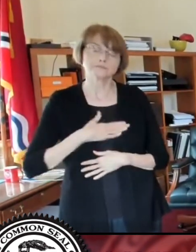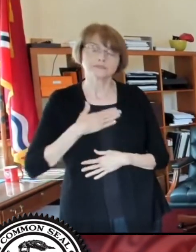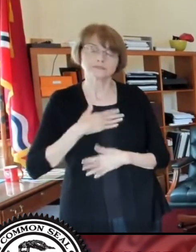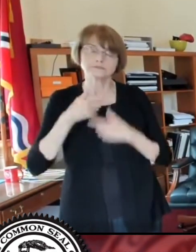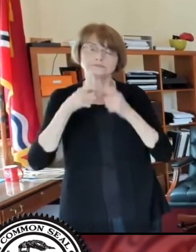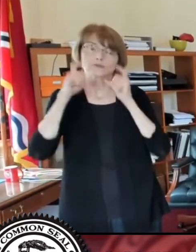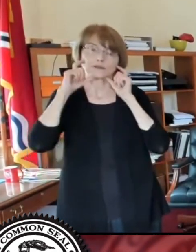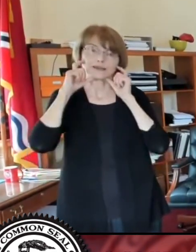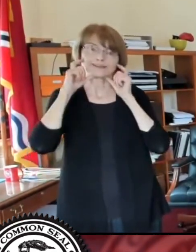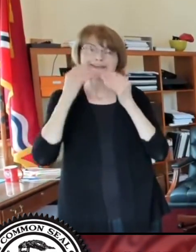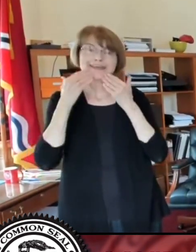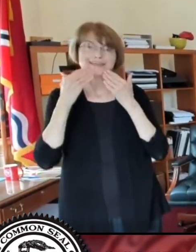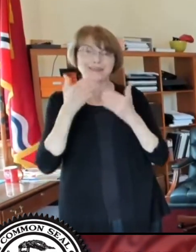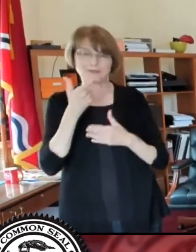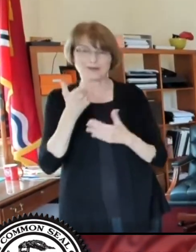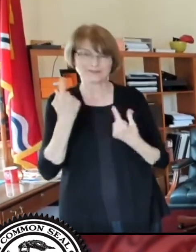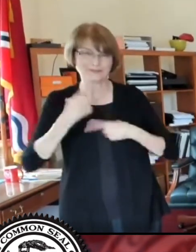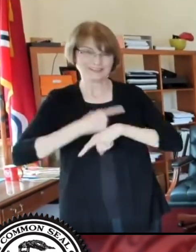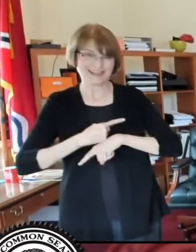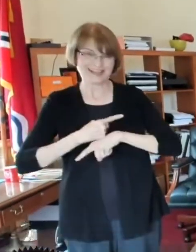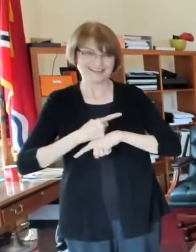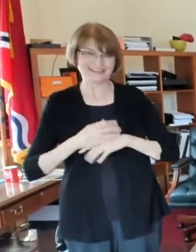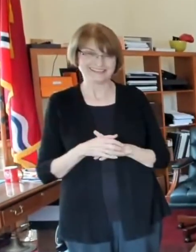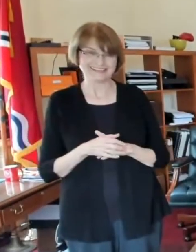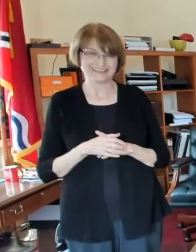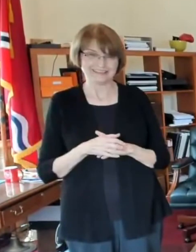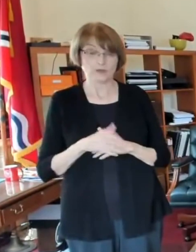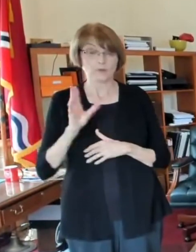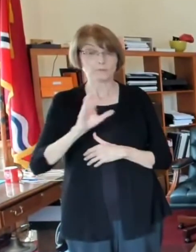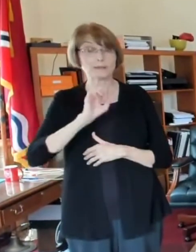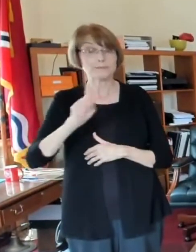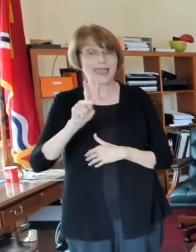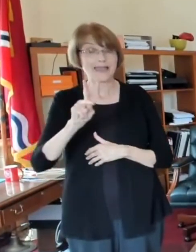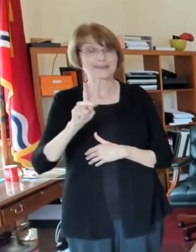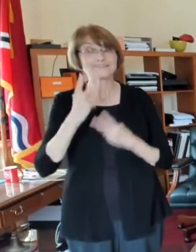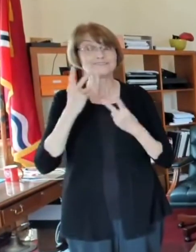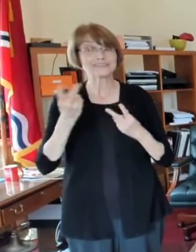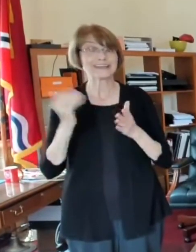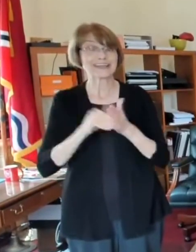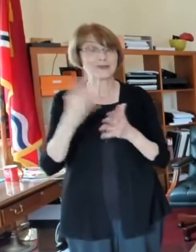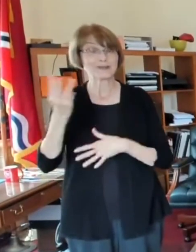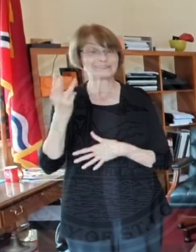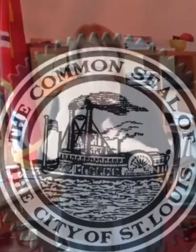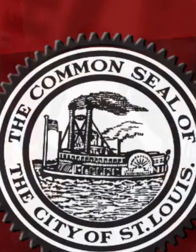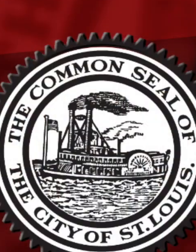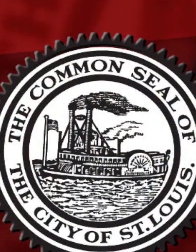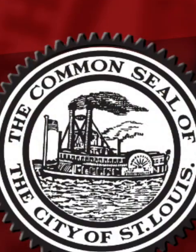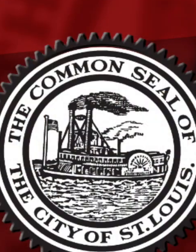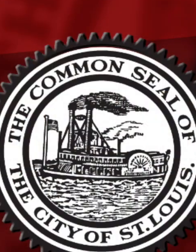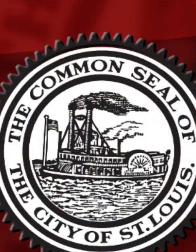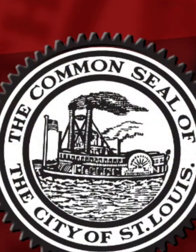your masks. Thanks for being with us today, and we'll be back and visit with you on Wednesday. Thanks.